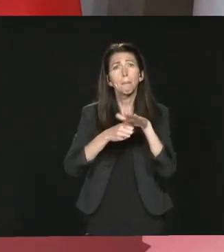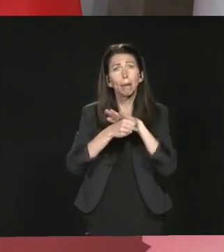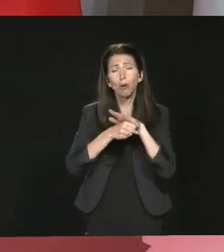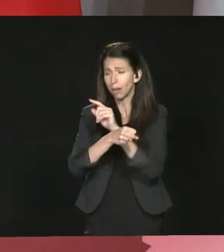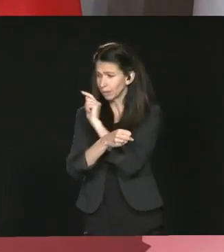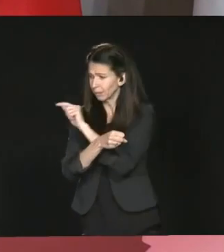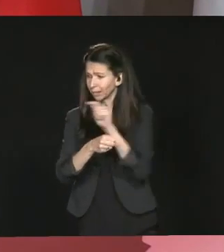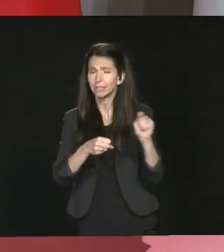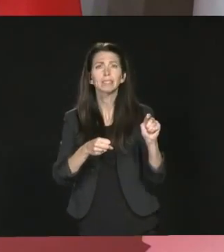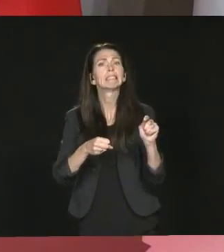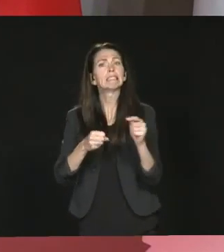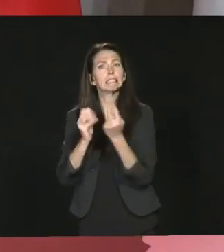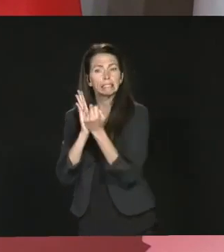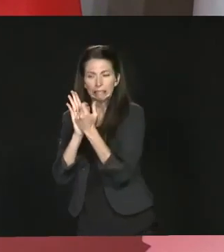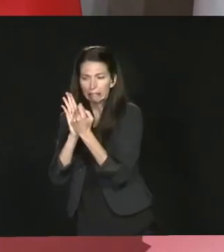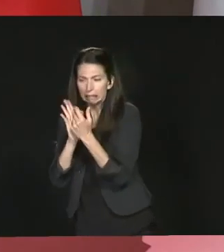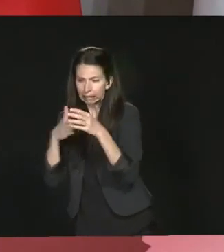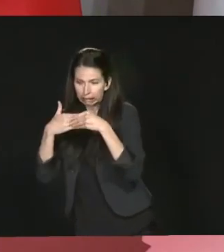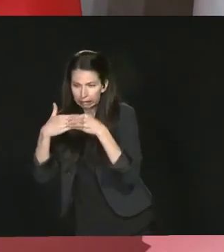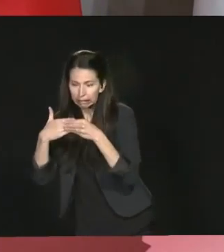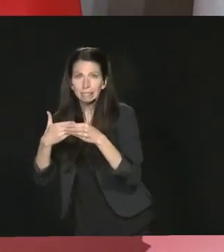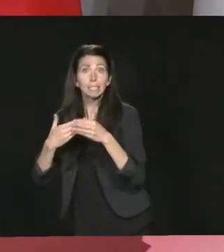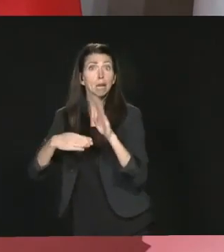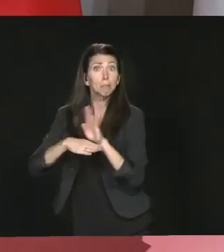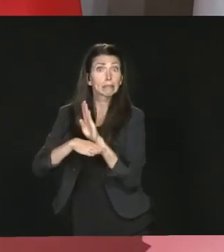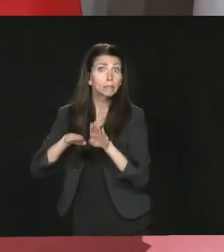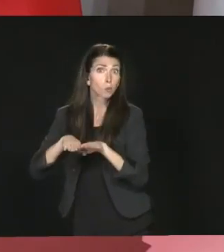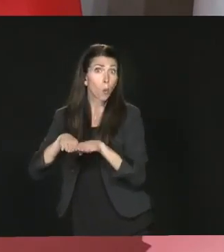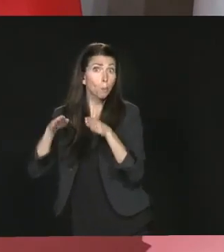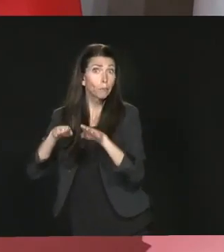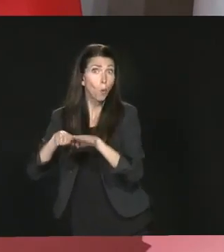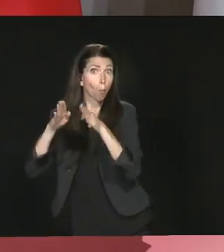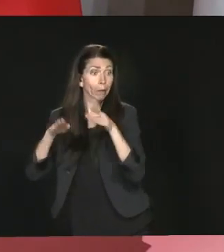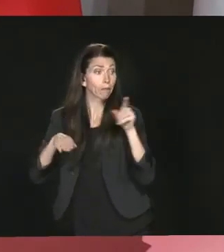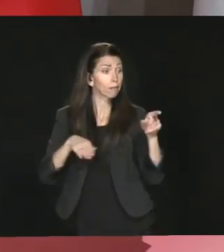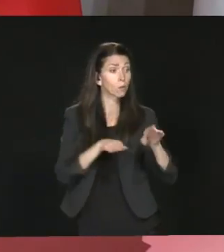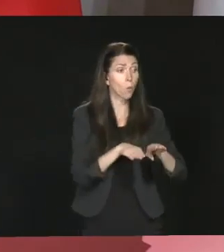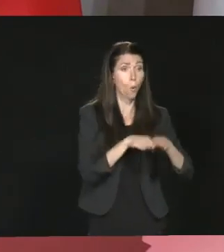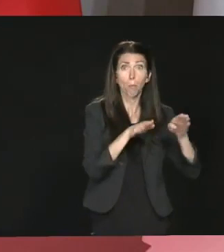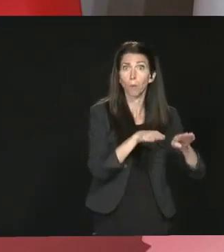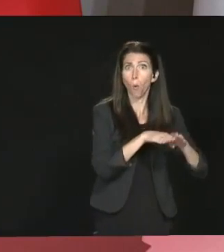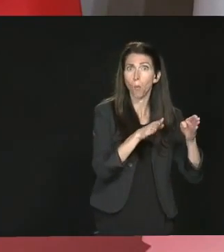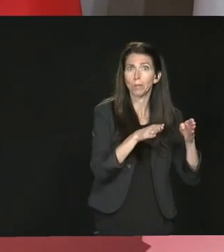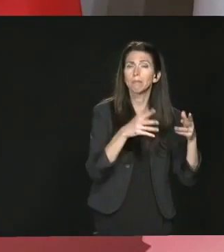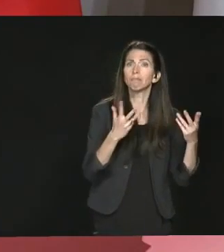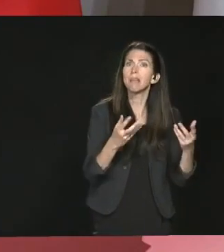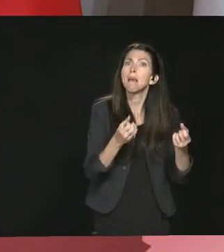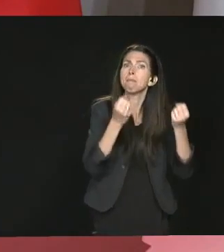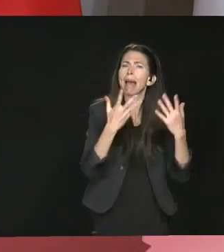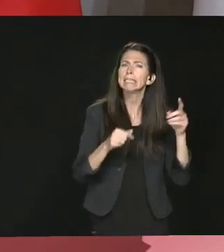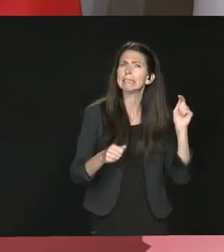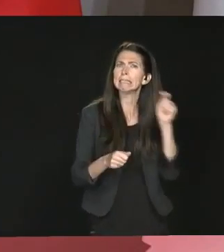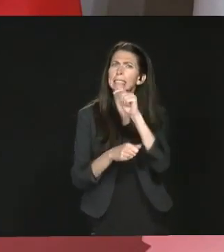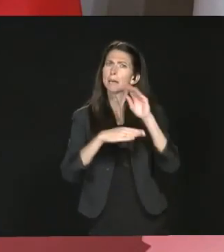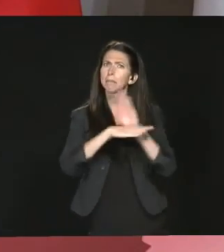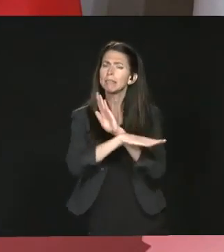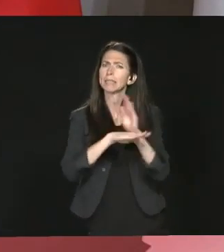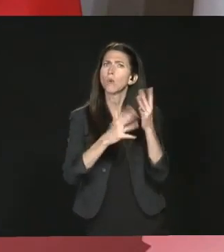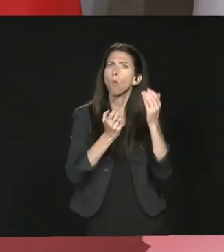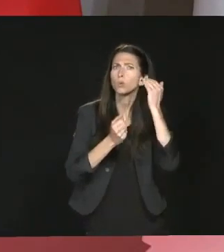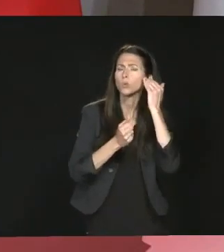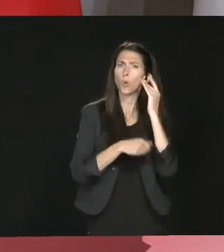business owners, organizations, and all Canadians want to know how they can find the right PPE for their